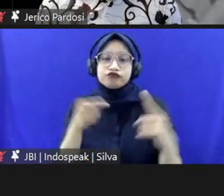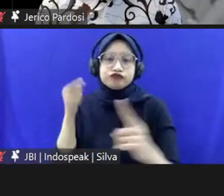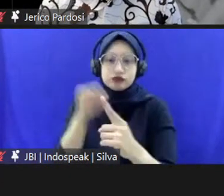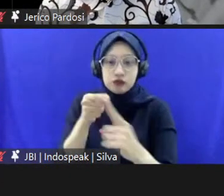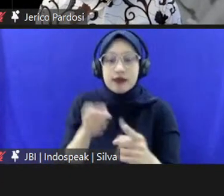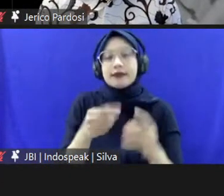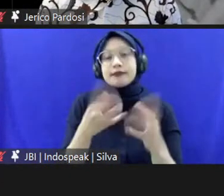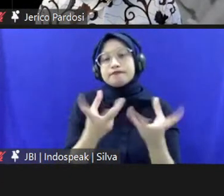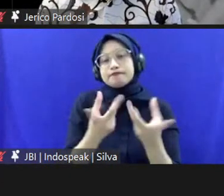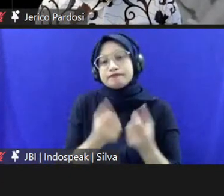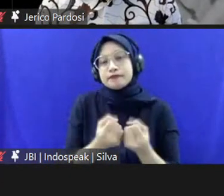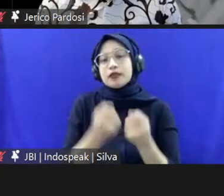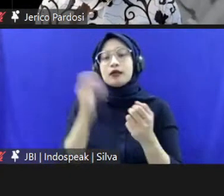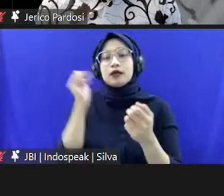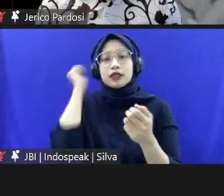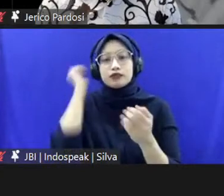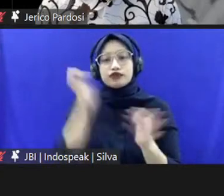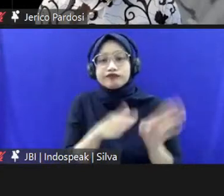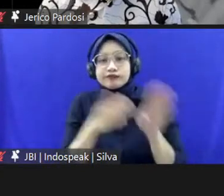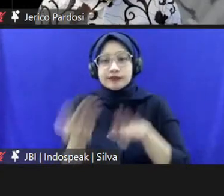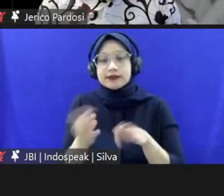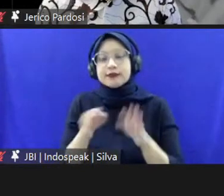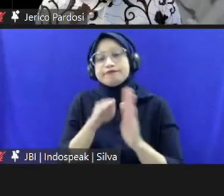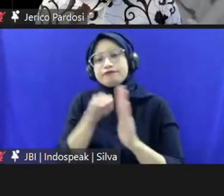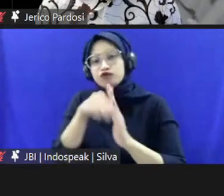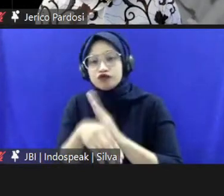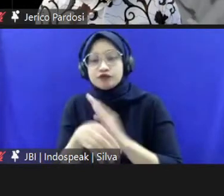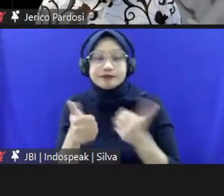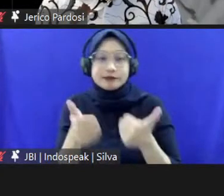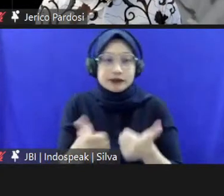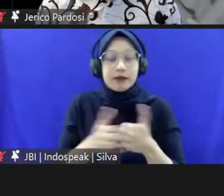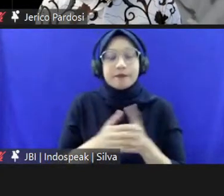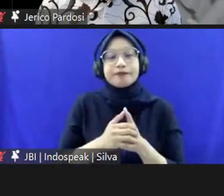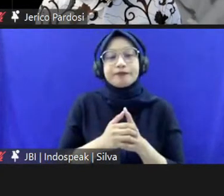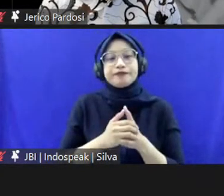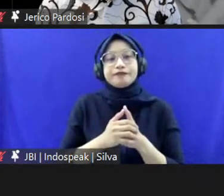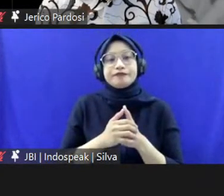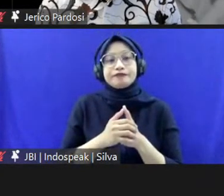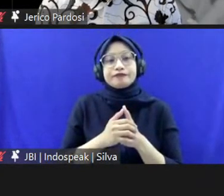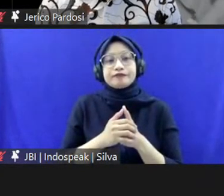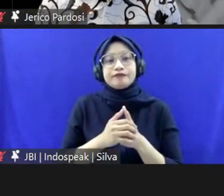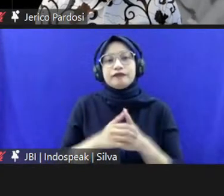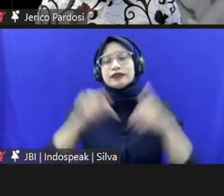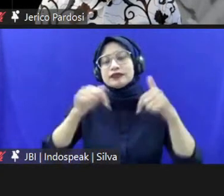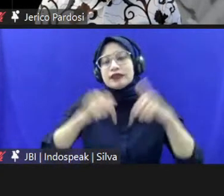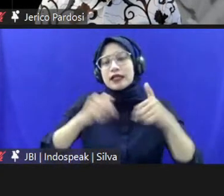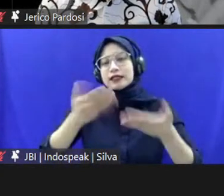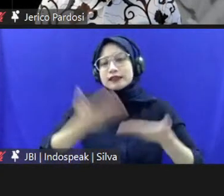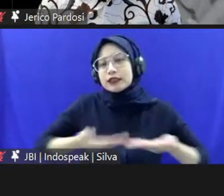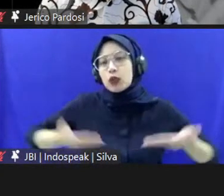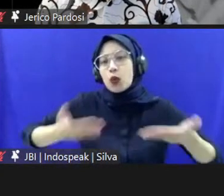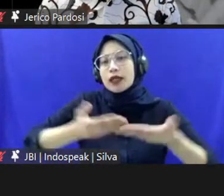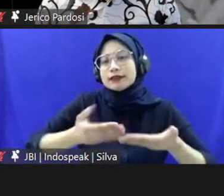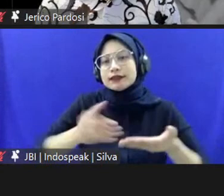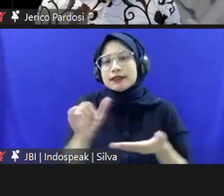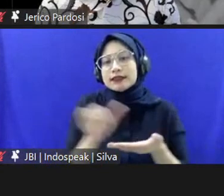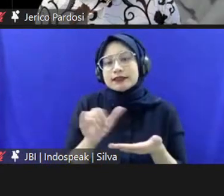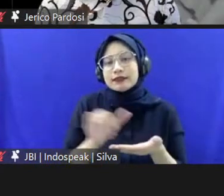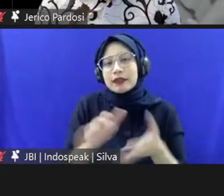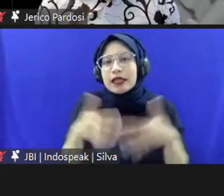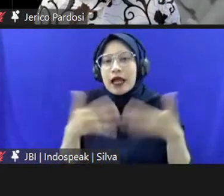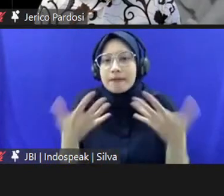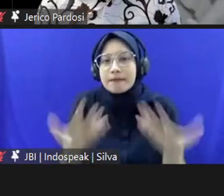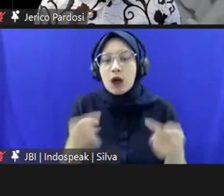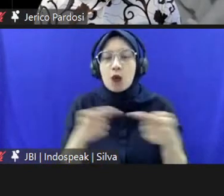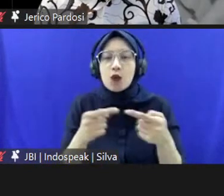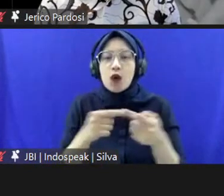and what relationship do they have currently with Dukun Bayi, especially in relation to Revolusi KIA, where